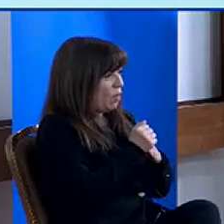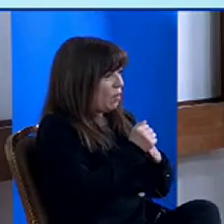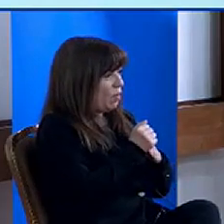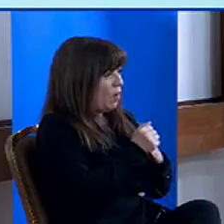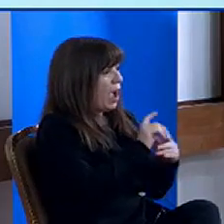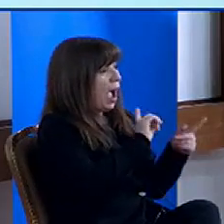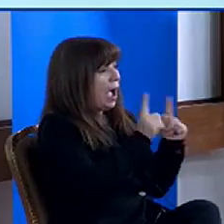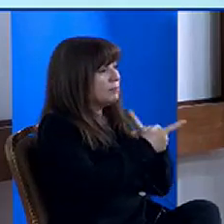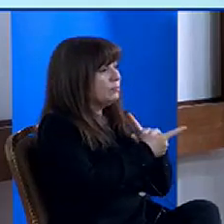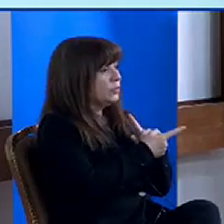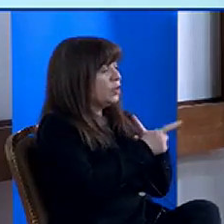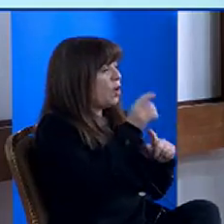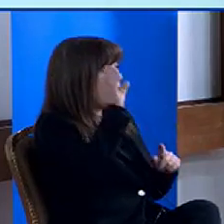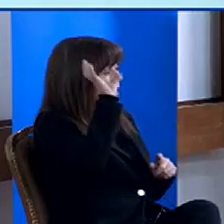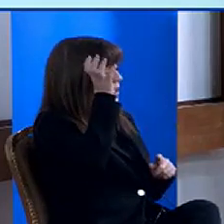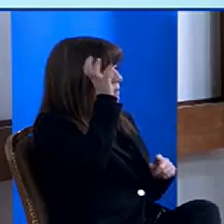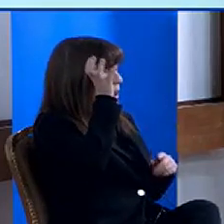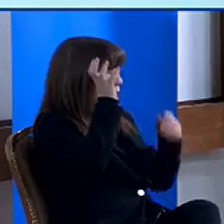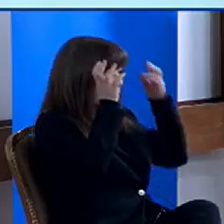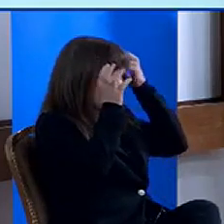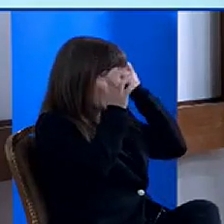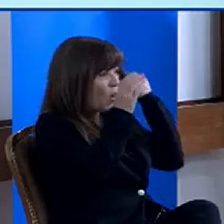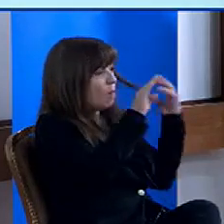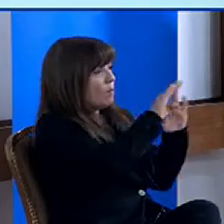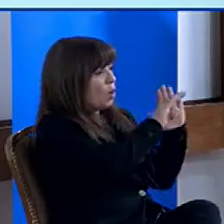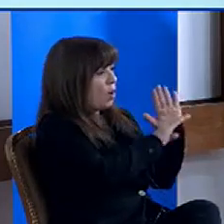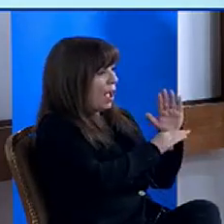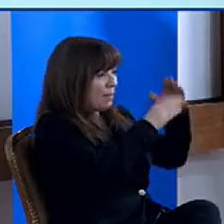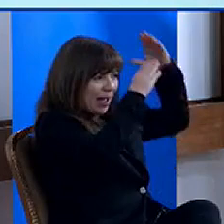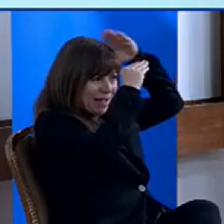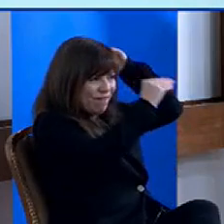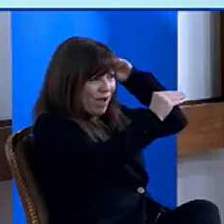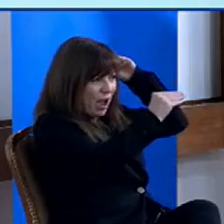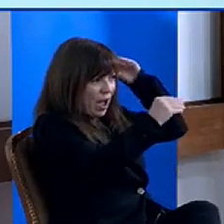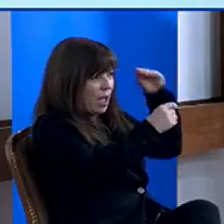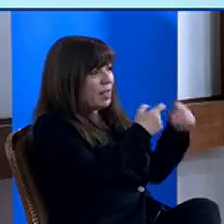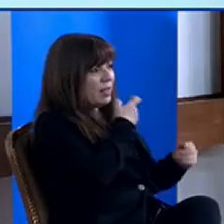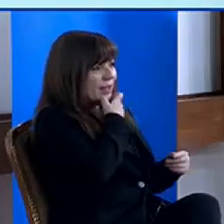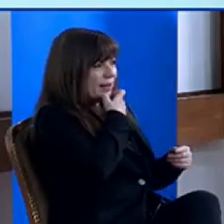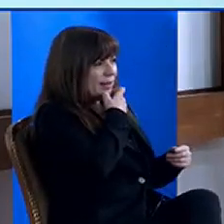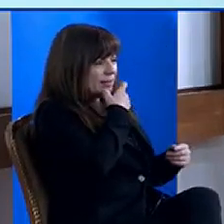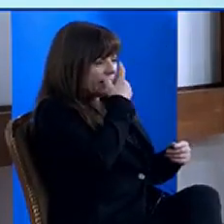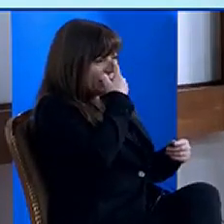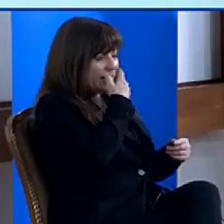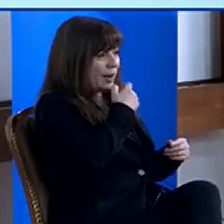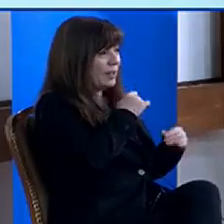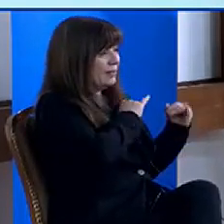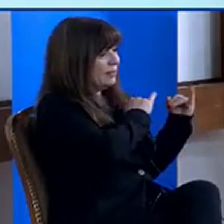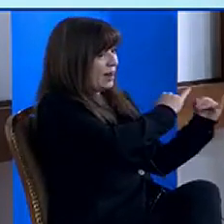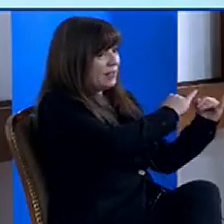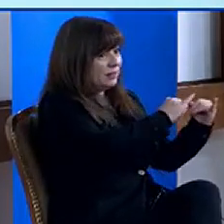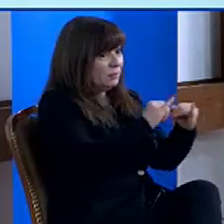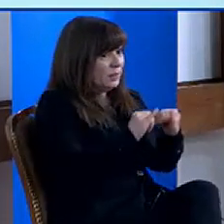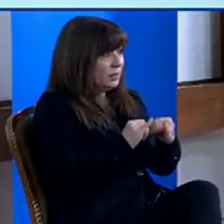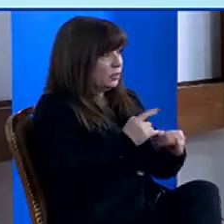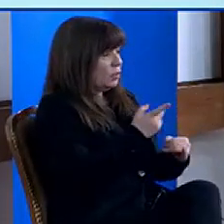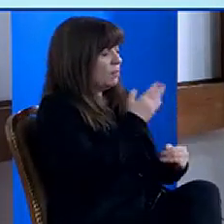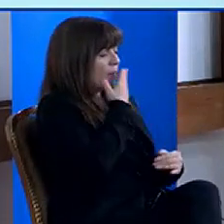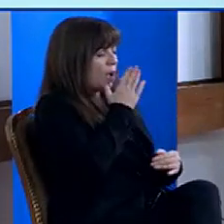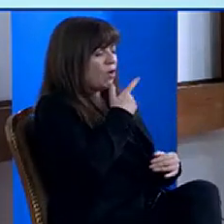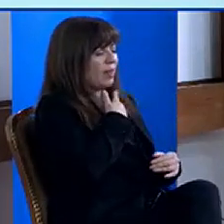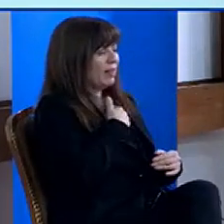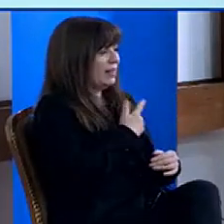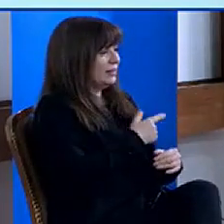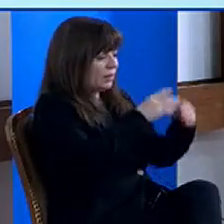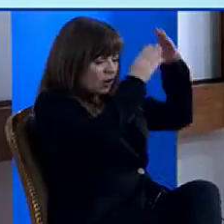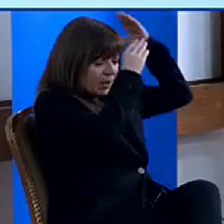embassy. So first of all, I'll pass on our best wishes from our ambassador, Louise de Souza. She couldn't be here